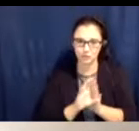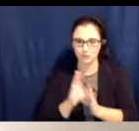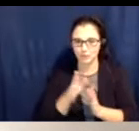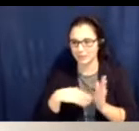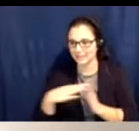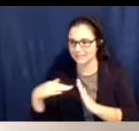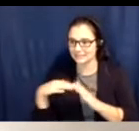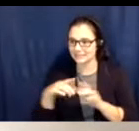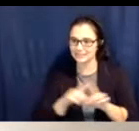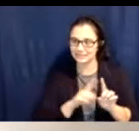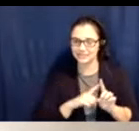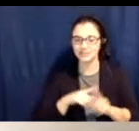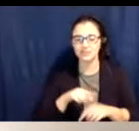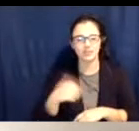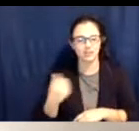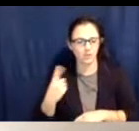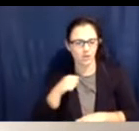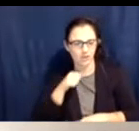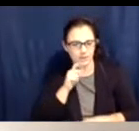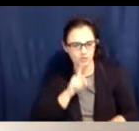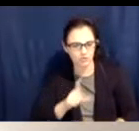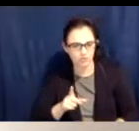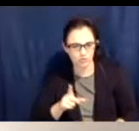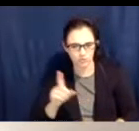one. I'm not sure where